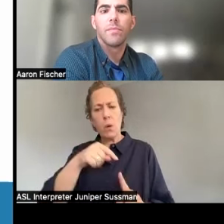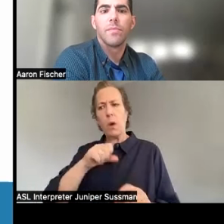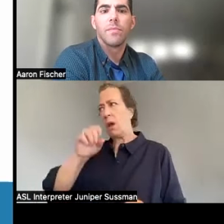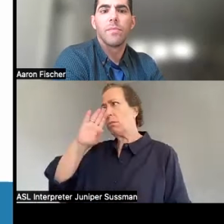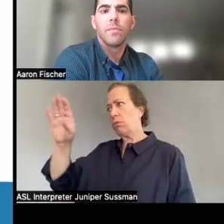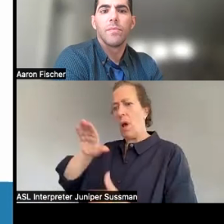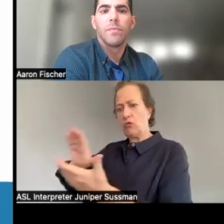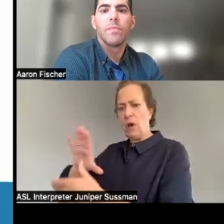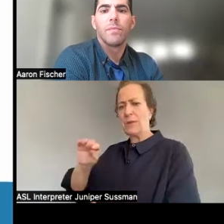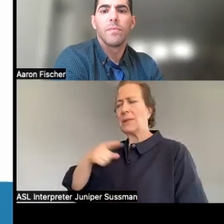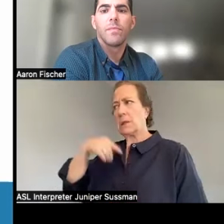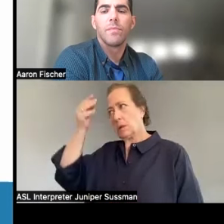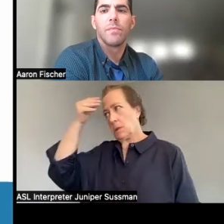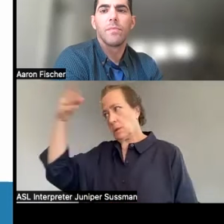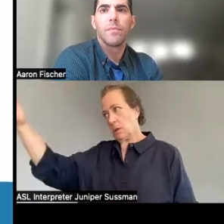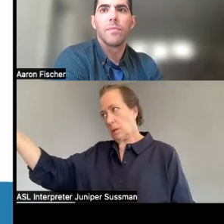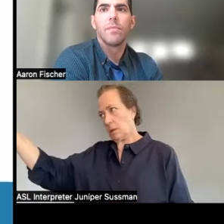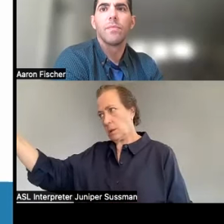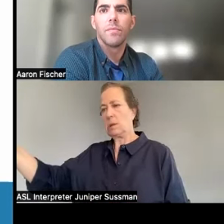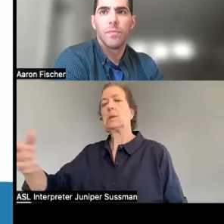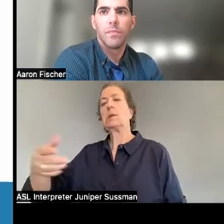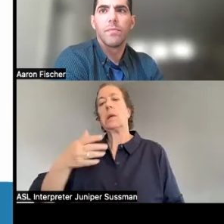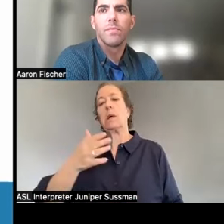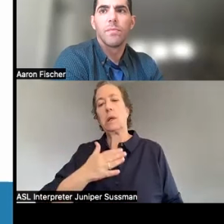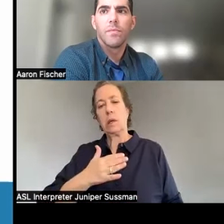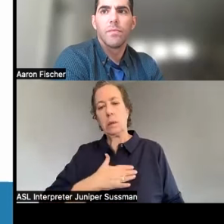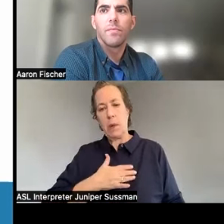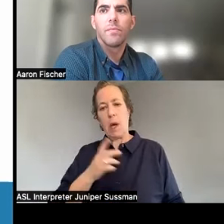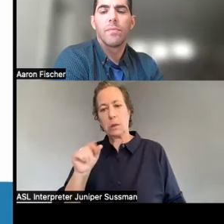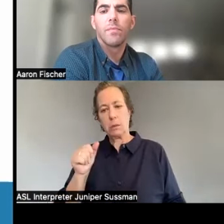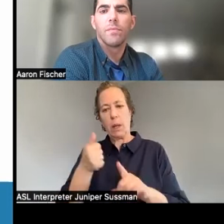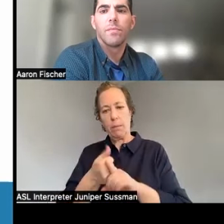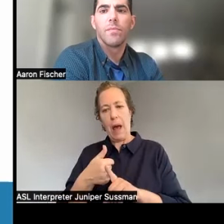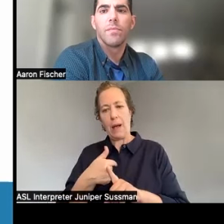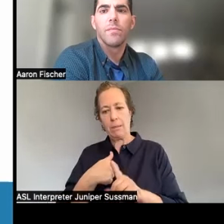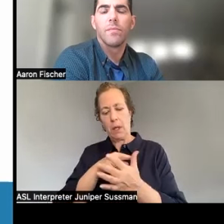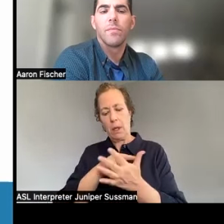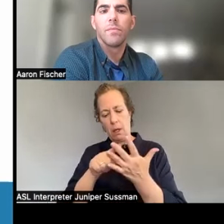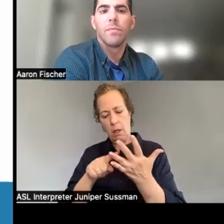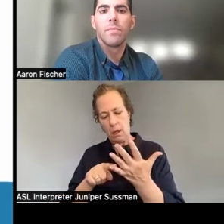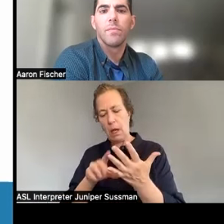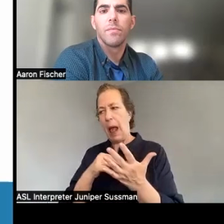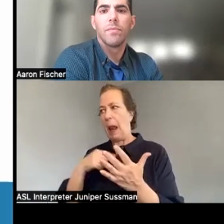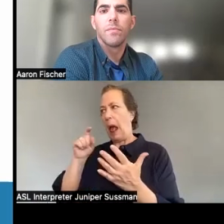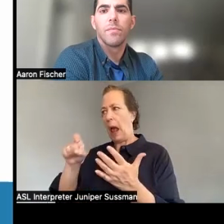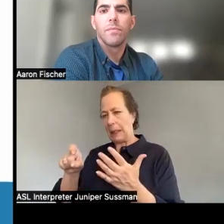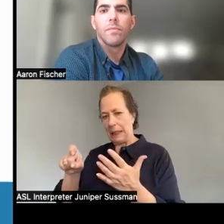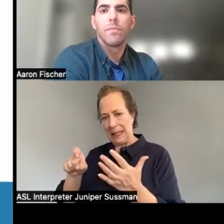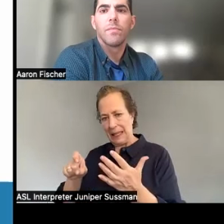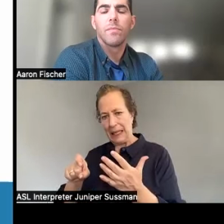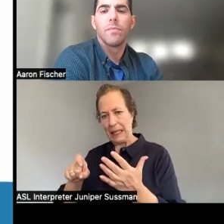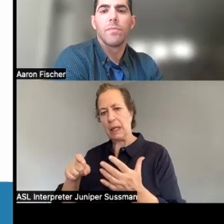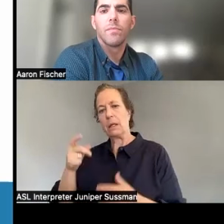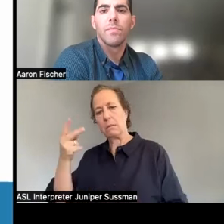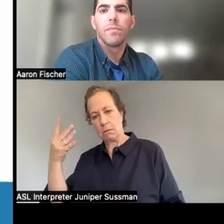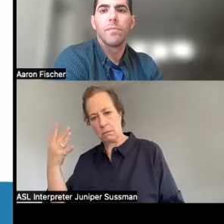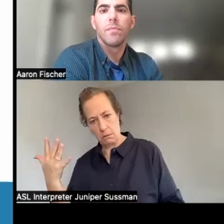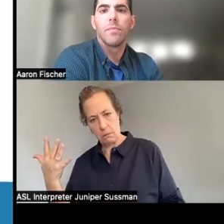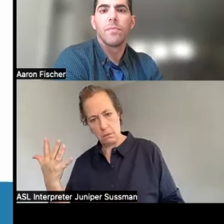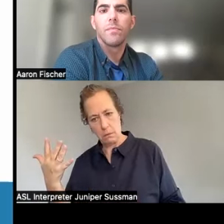me this way. These are the things I need. And it also gives her a little bit more protection, because in general,